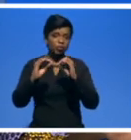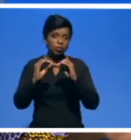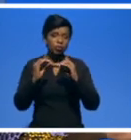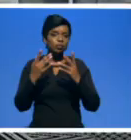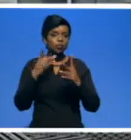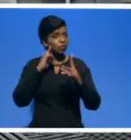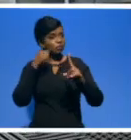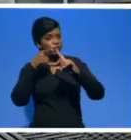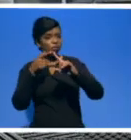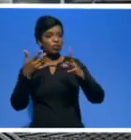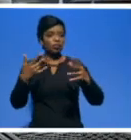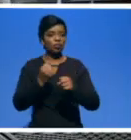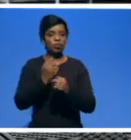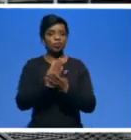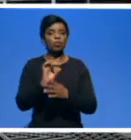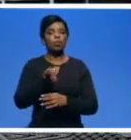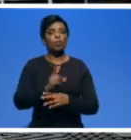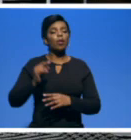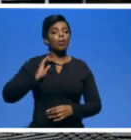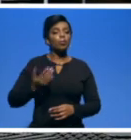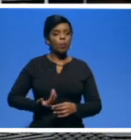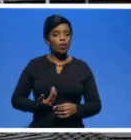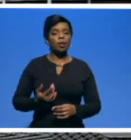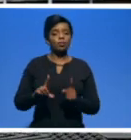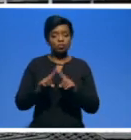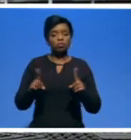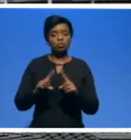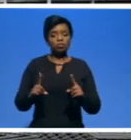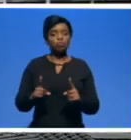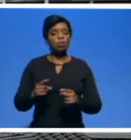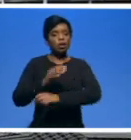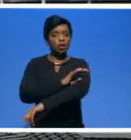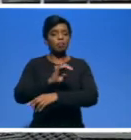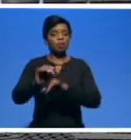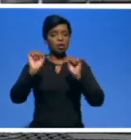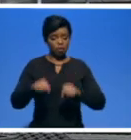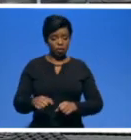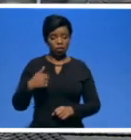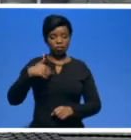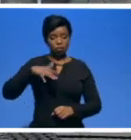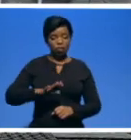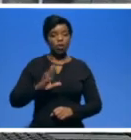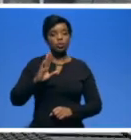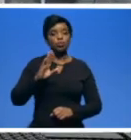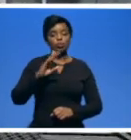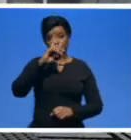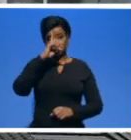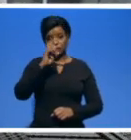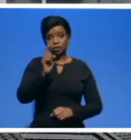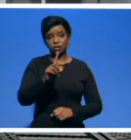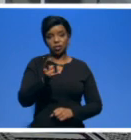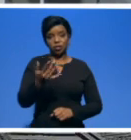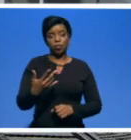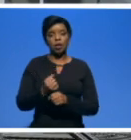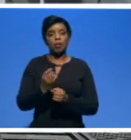ensure that women are being empowered. Mm. I want to believe who review how the policies, making sure that the